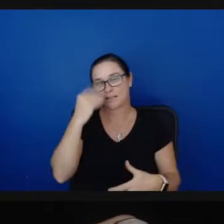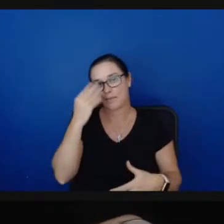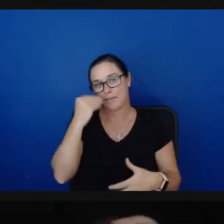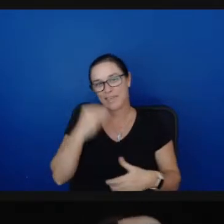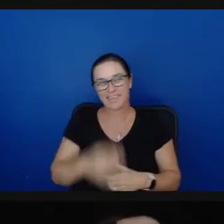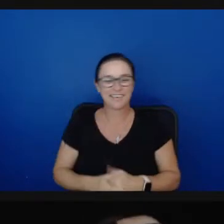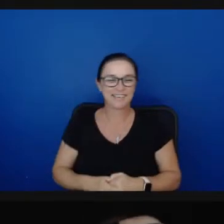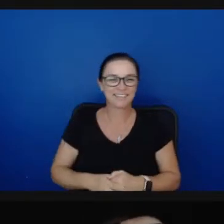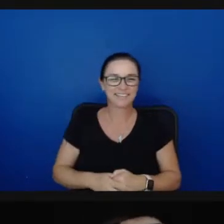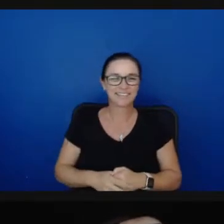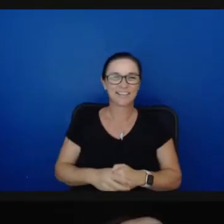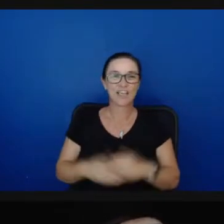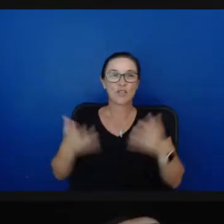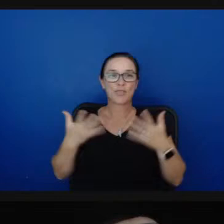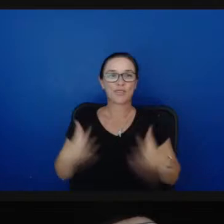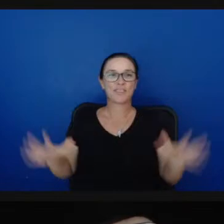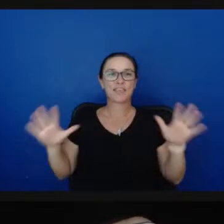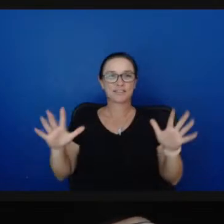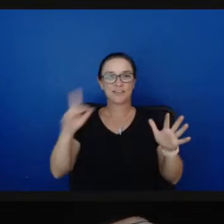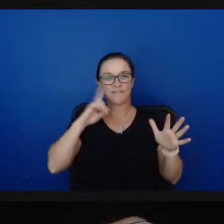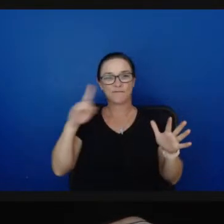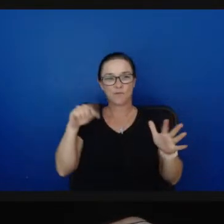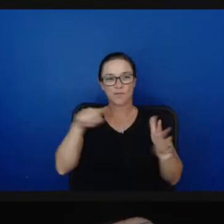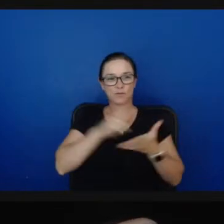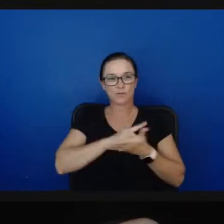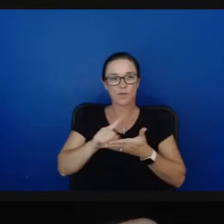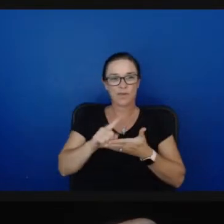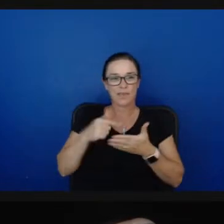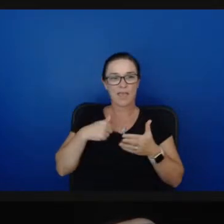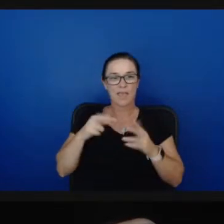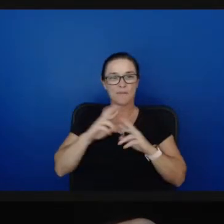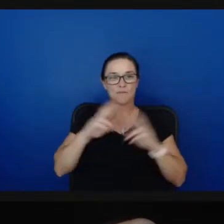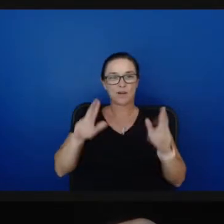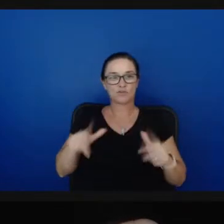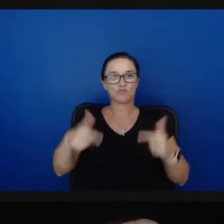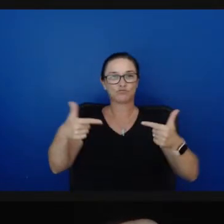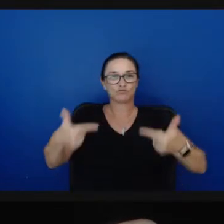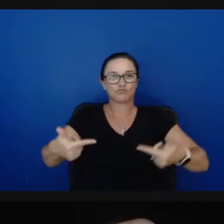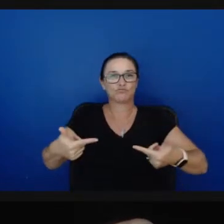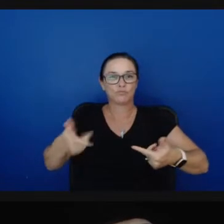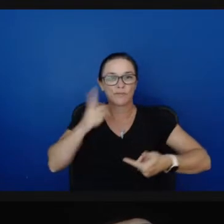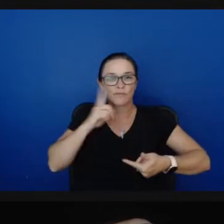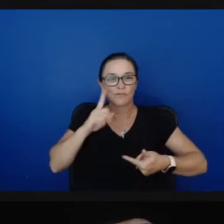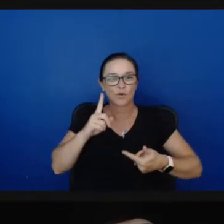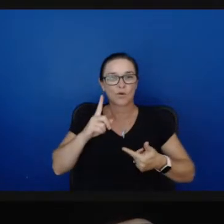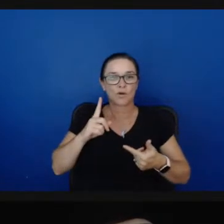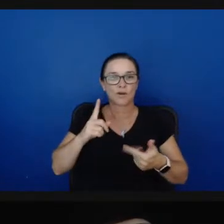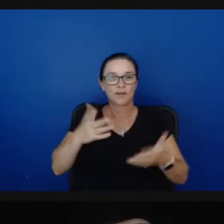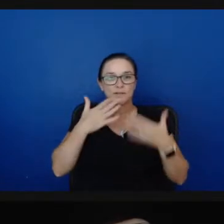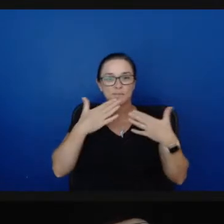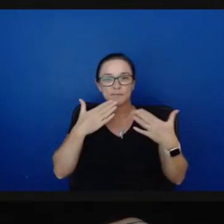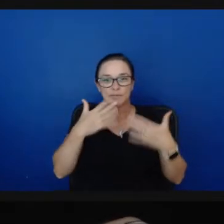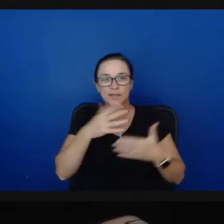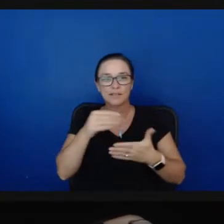So that is it for the week, Dane. I'm ready to pass it to you for some mahalos and